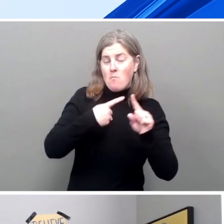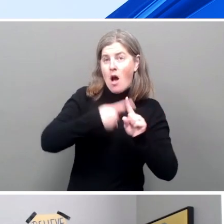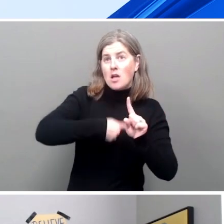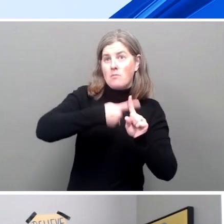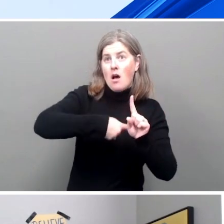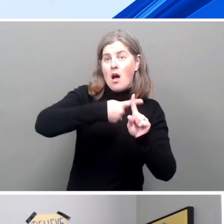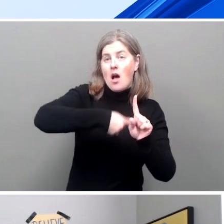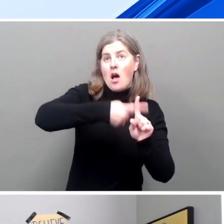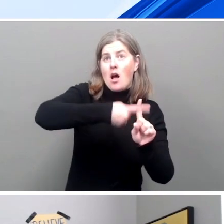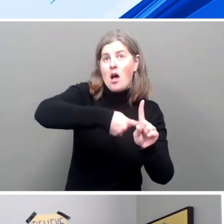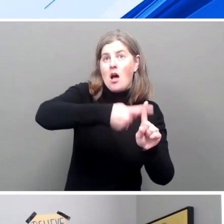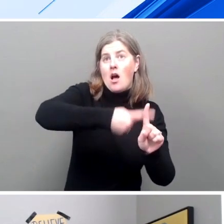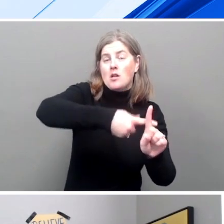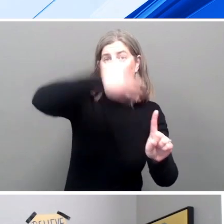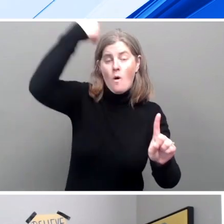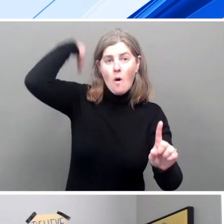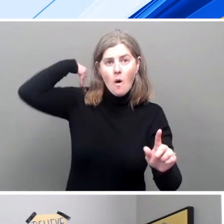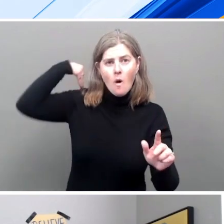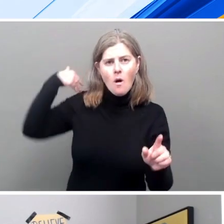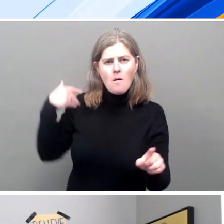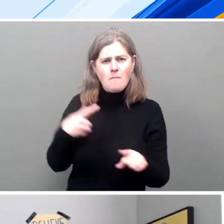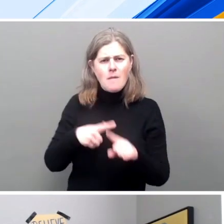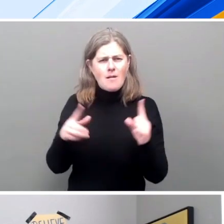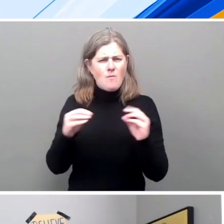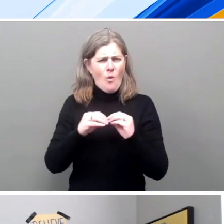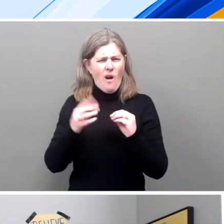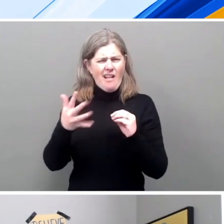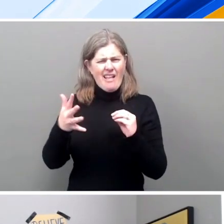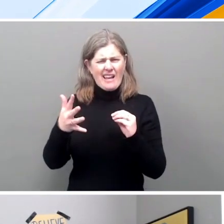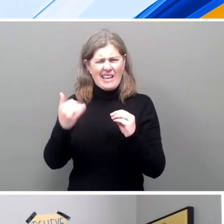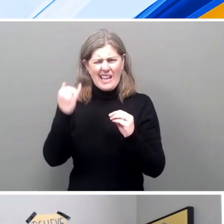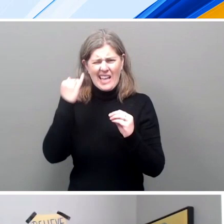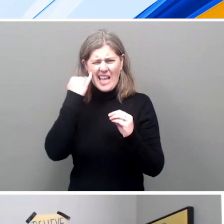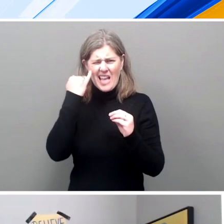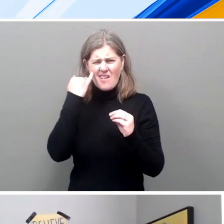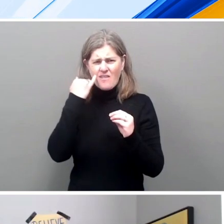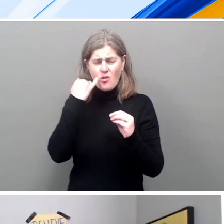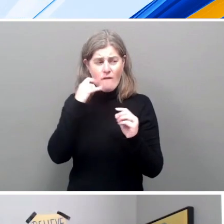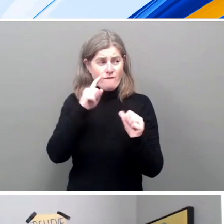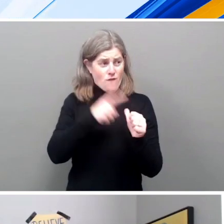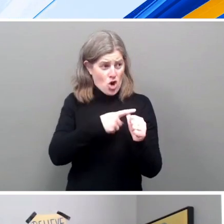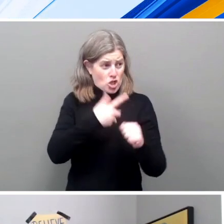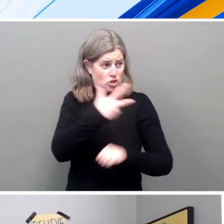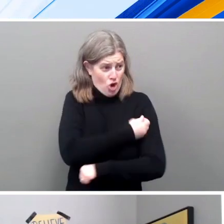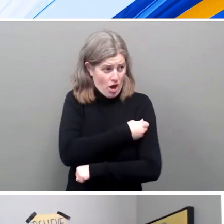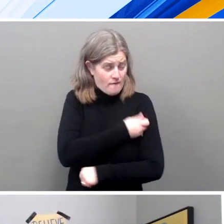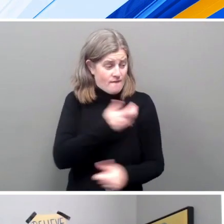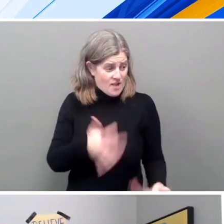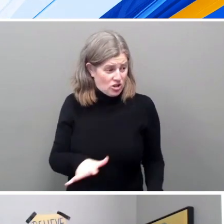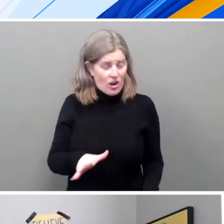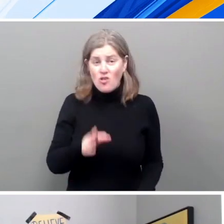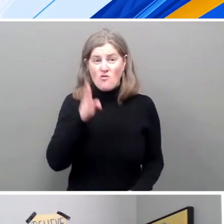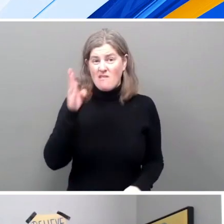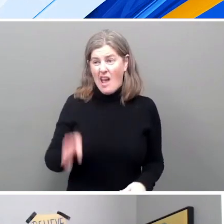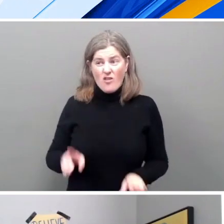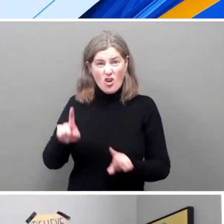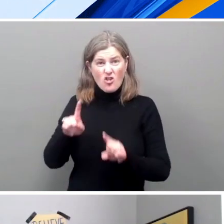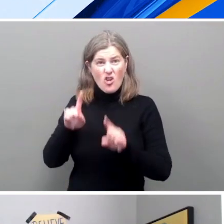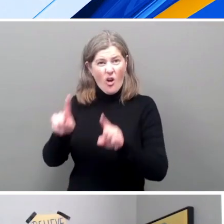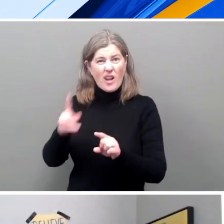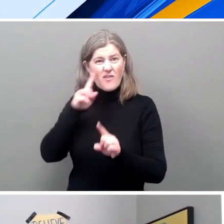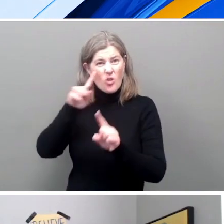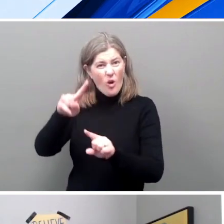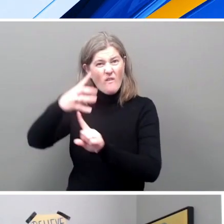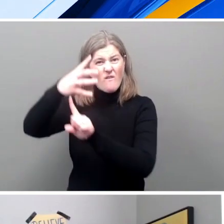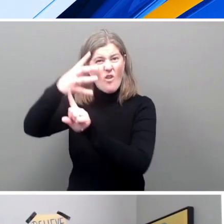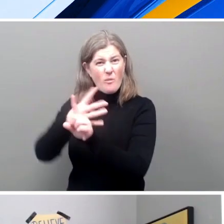months ago? But I guess my questions were sort of, if you got a first shot and then you never got a second shot, if you go 4 months later to get your